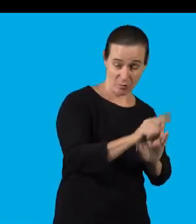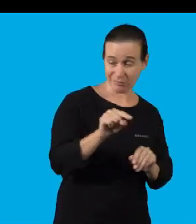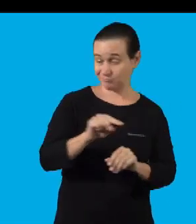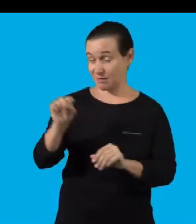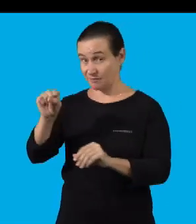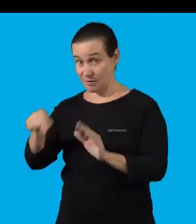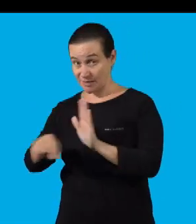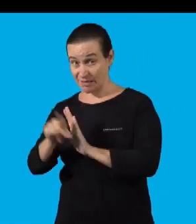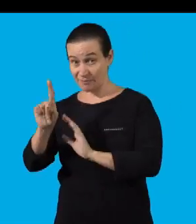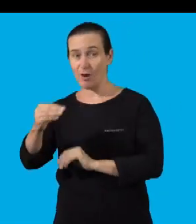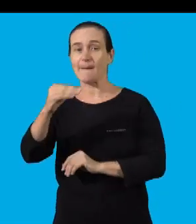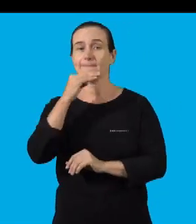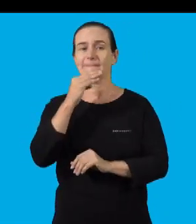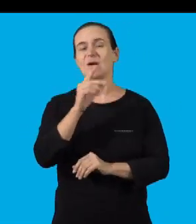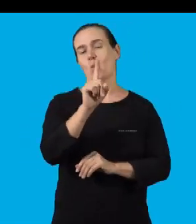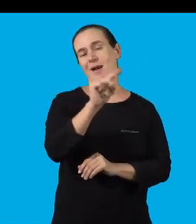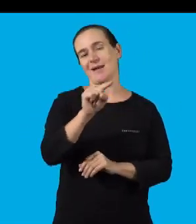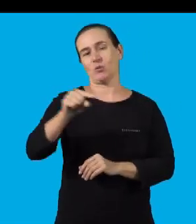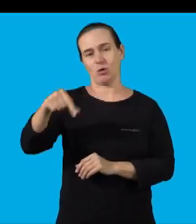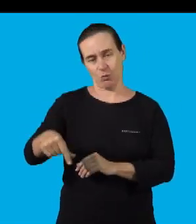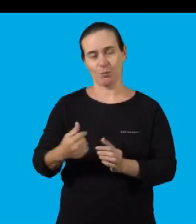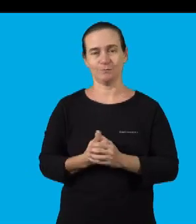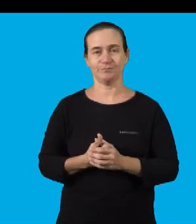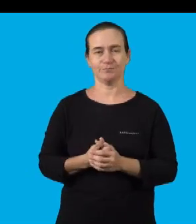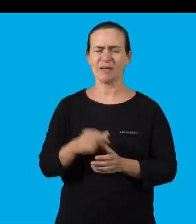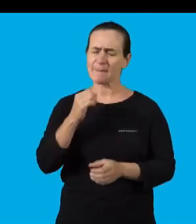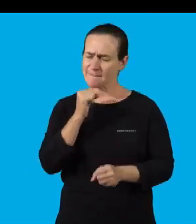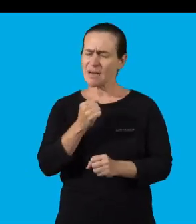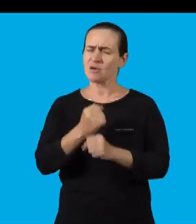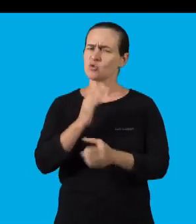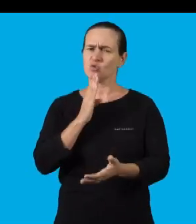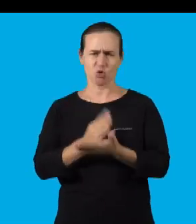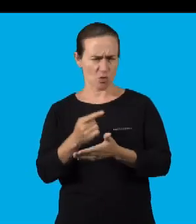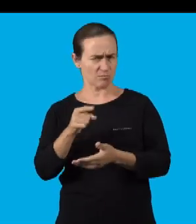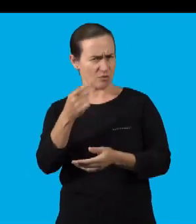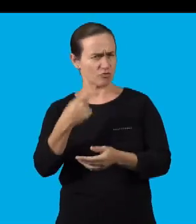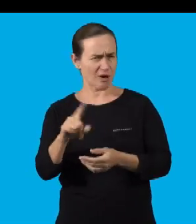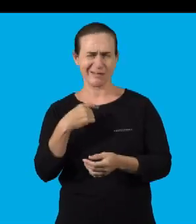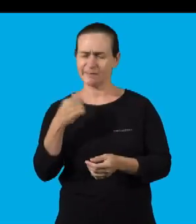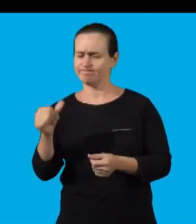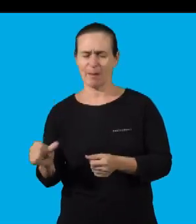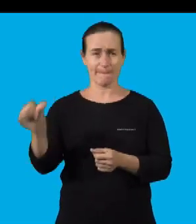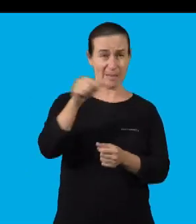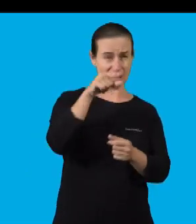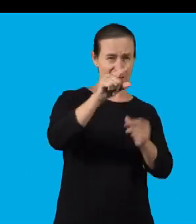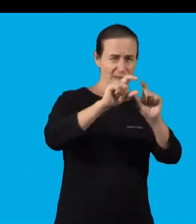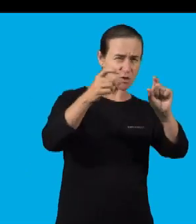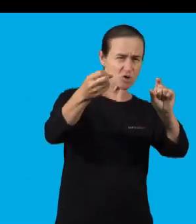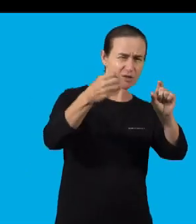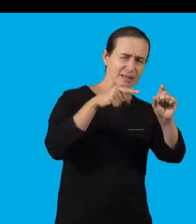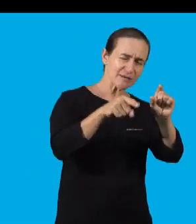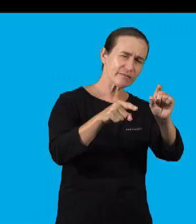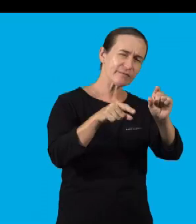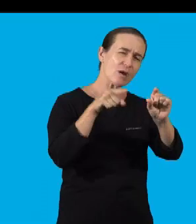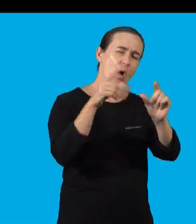negative 1, that is going to give us 1 is equals to q. And just to confirm, you can then go to the equation that has been